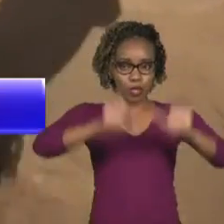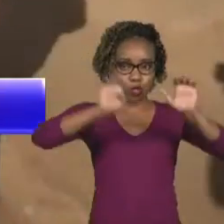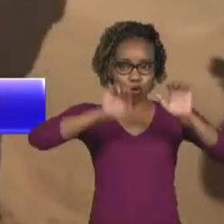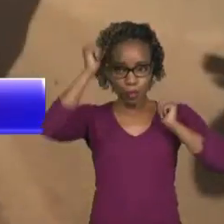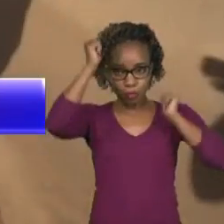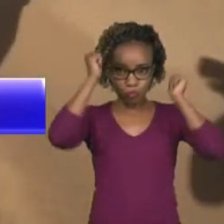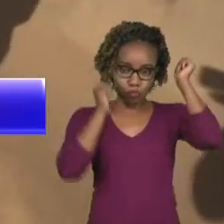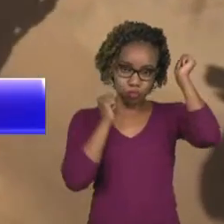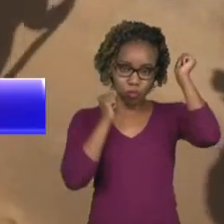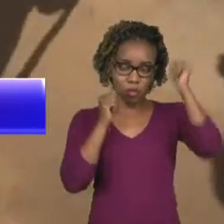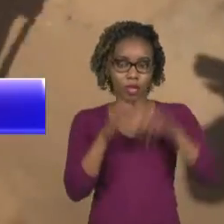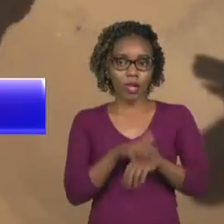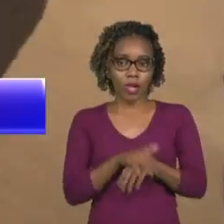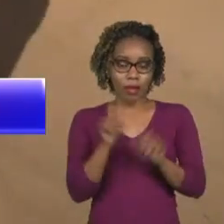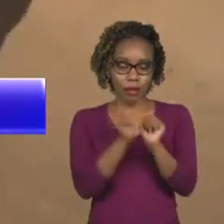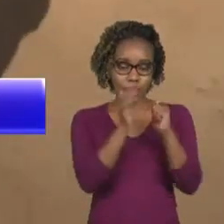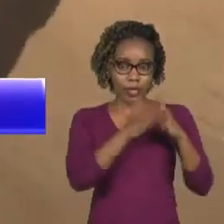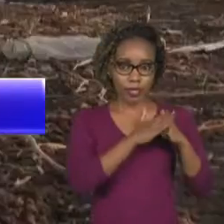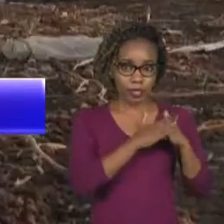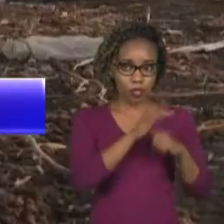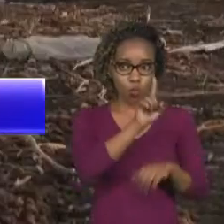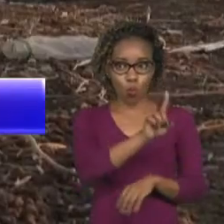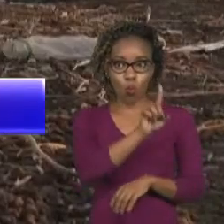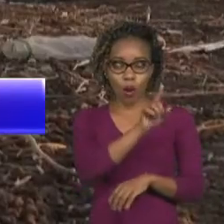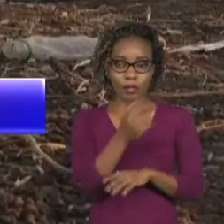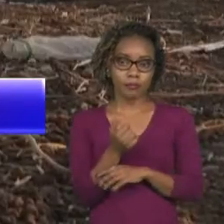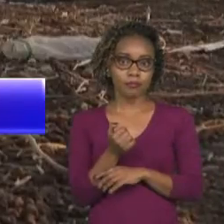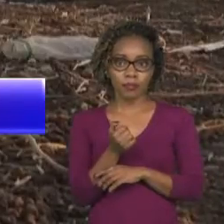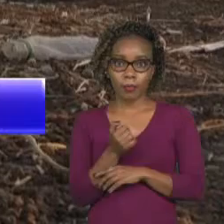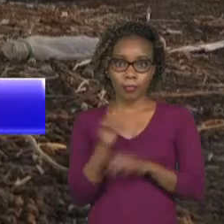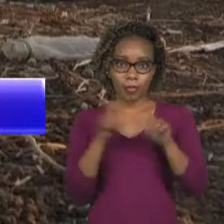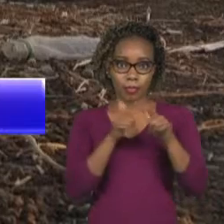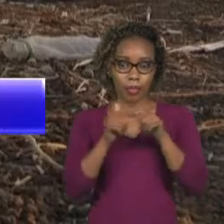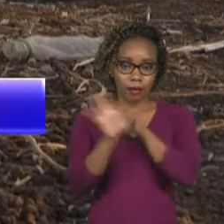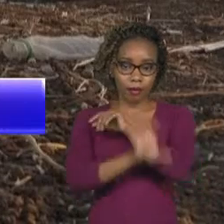Derg regime, in 1991 and dominated